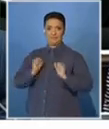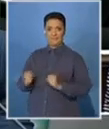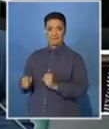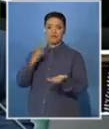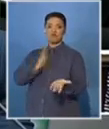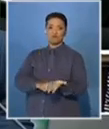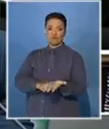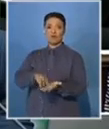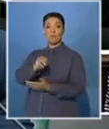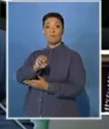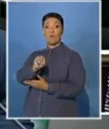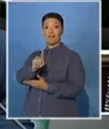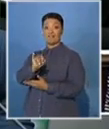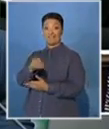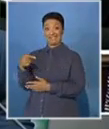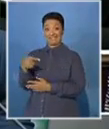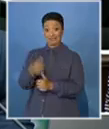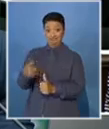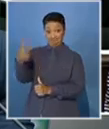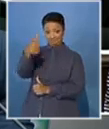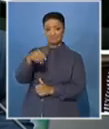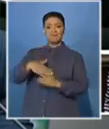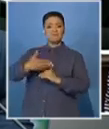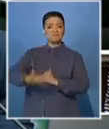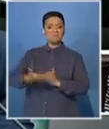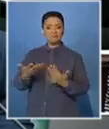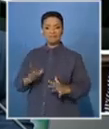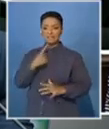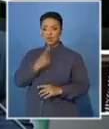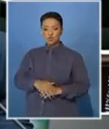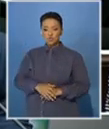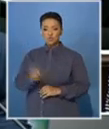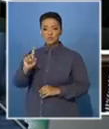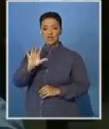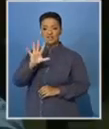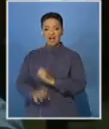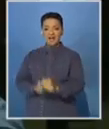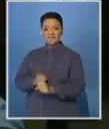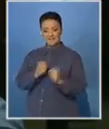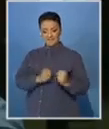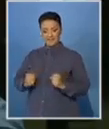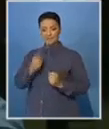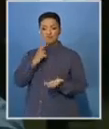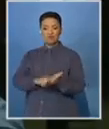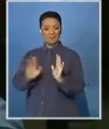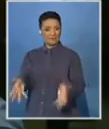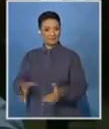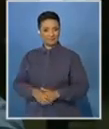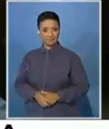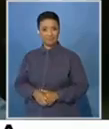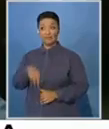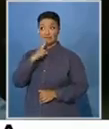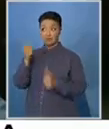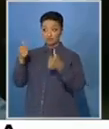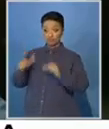had sight of his contract, we then learned that actually he was on a 5-year fixed-term contract. Because of that transaction,